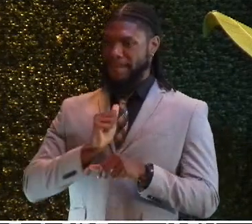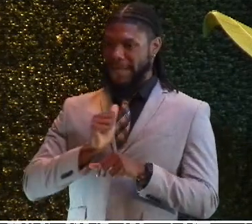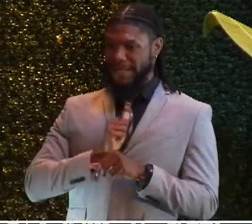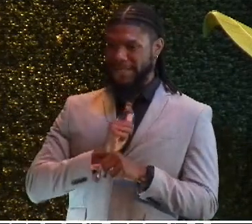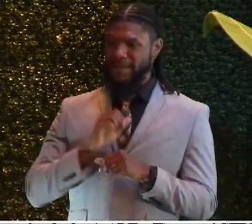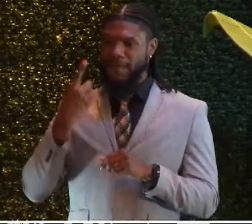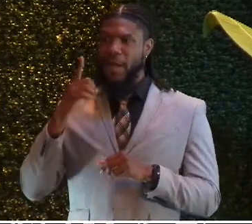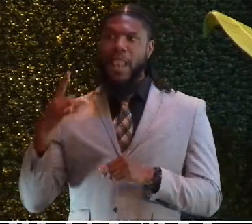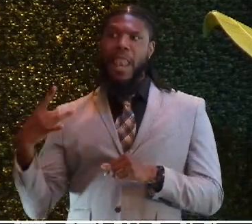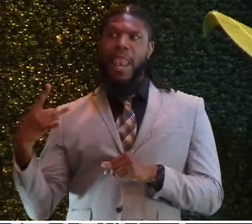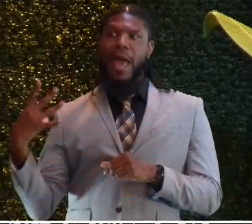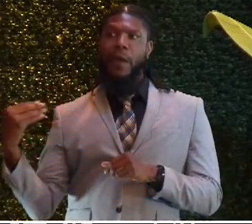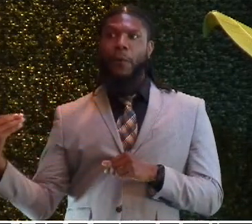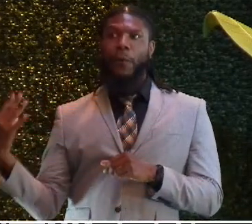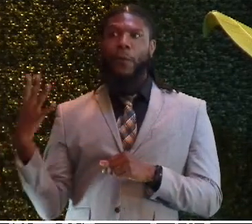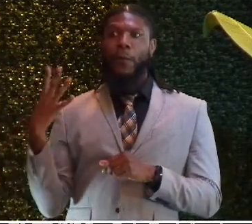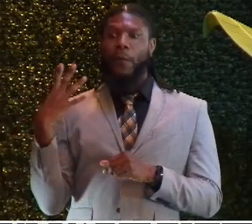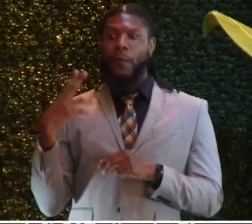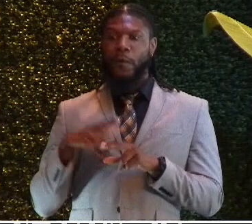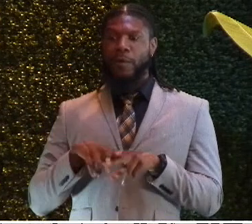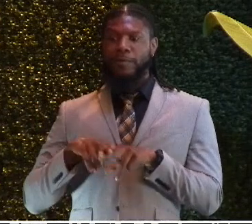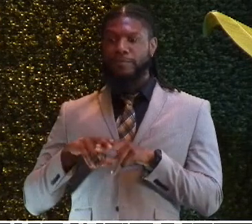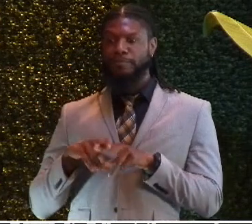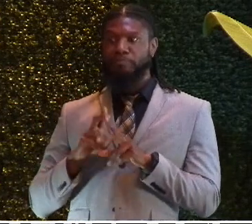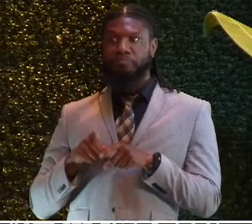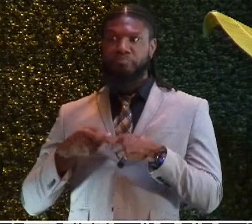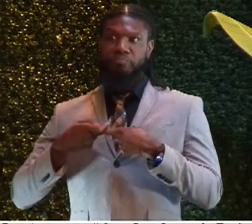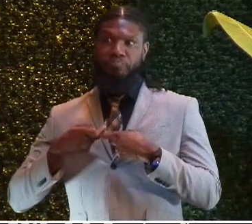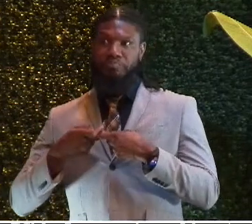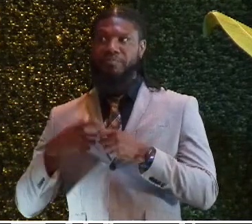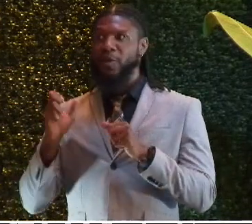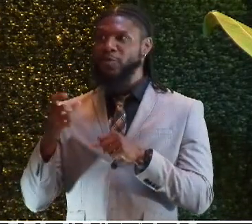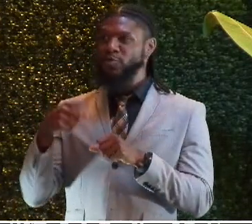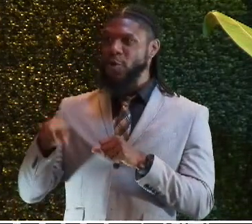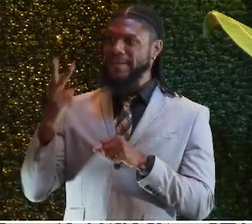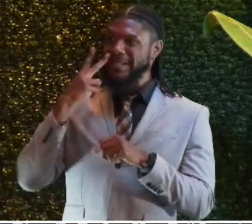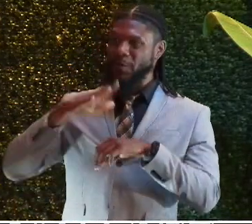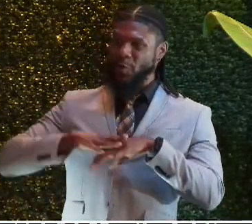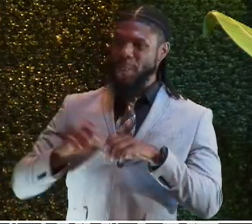at? I'm trying to give y'all so y'all can see on the screen.